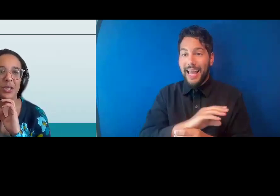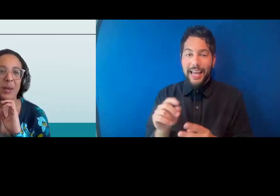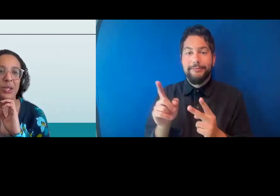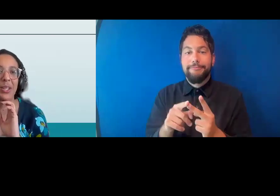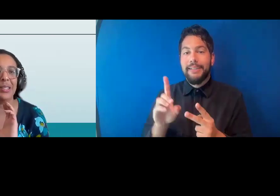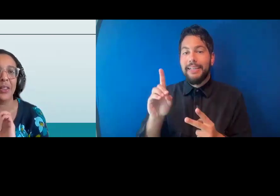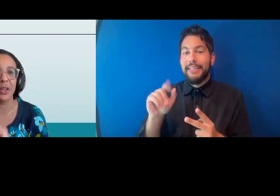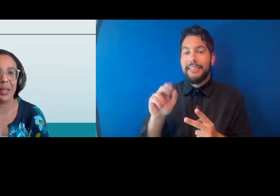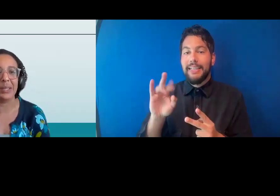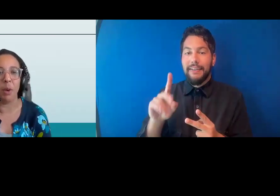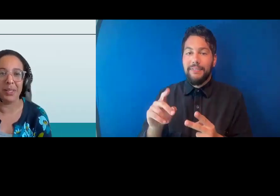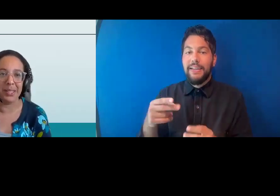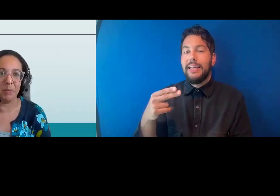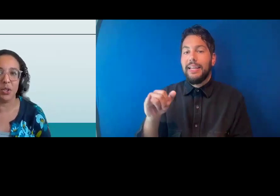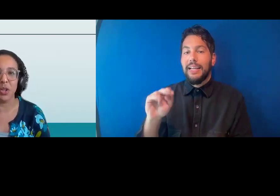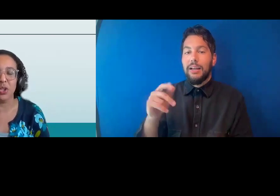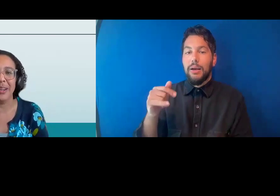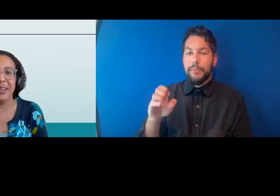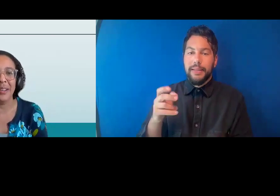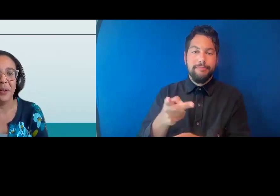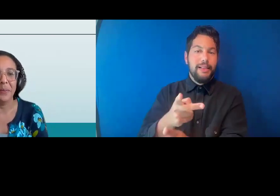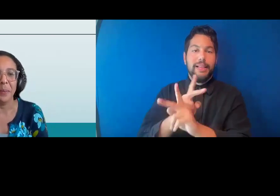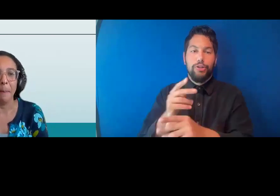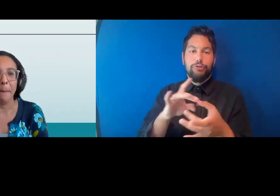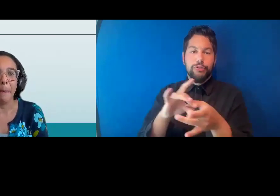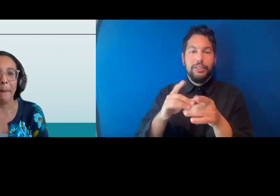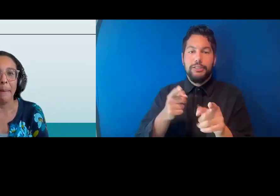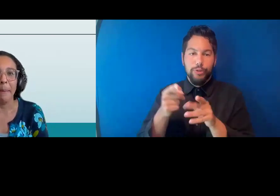Lender Relations Specialist at the U.S. Small Business Administration.